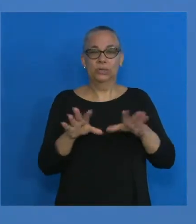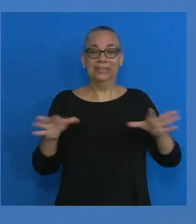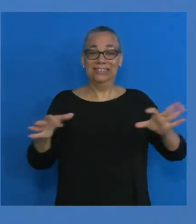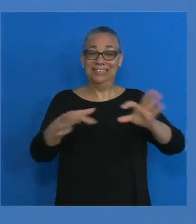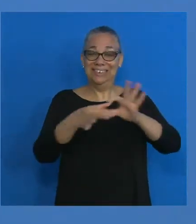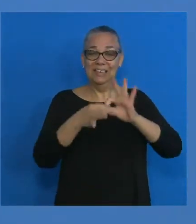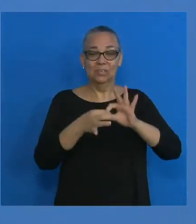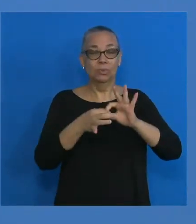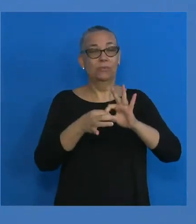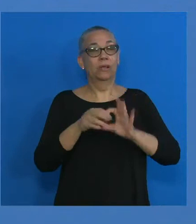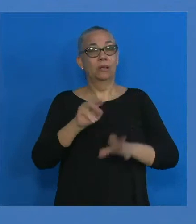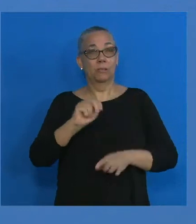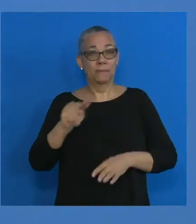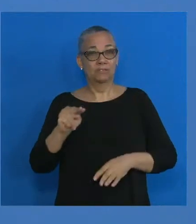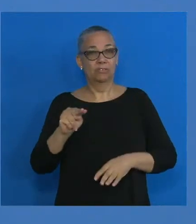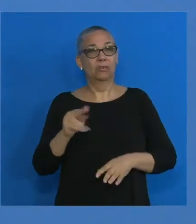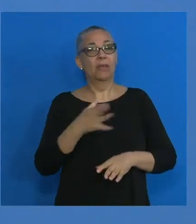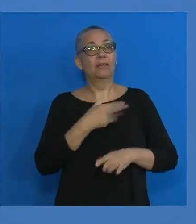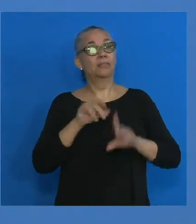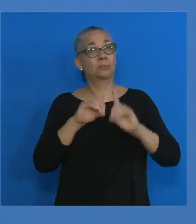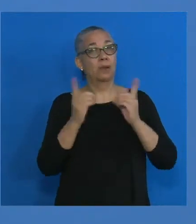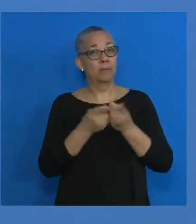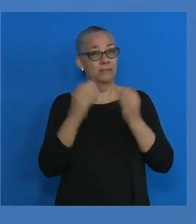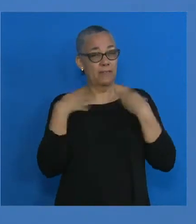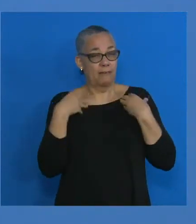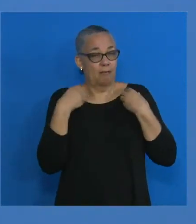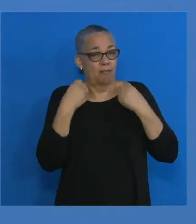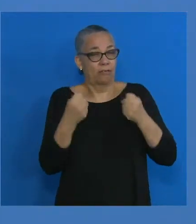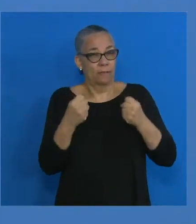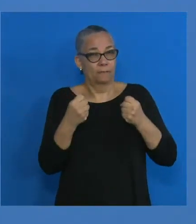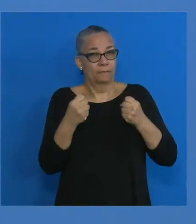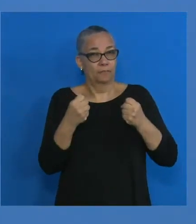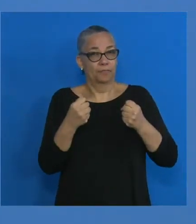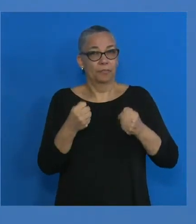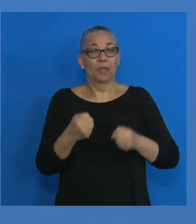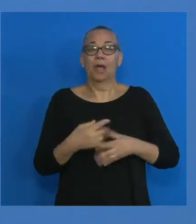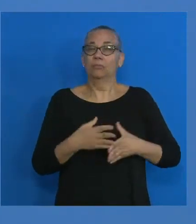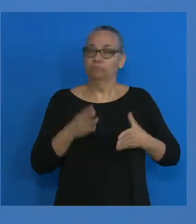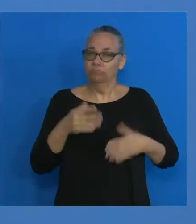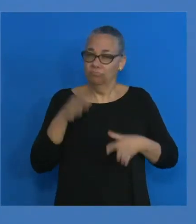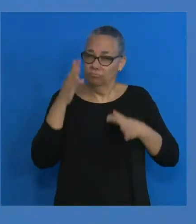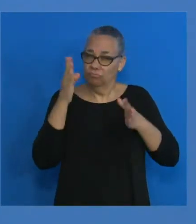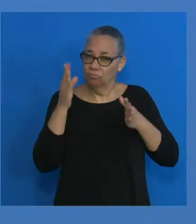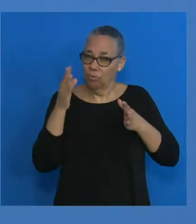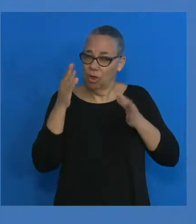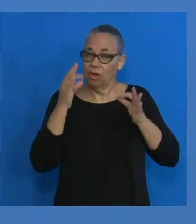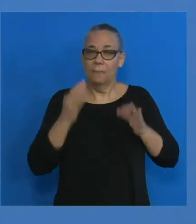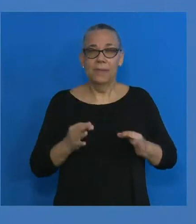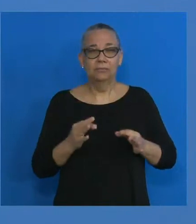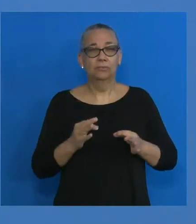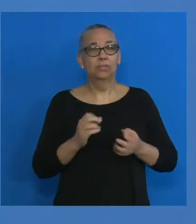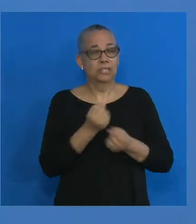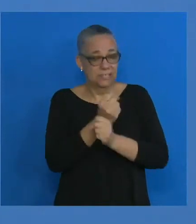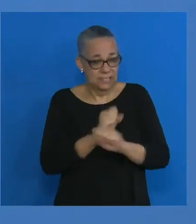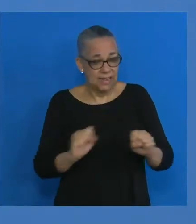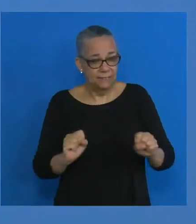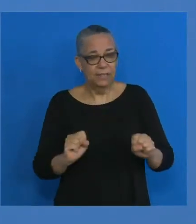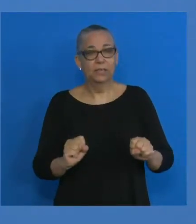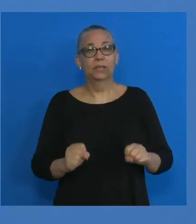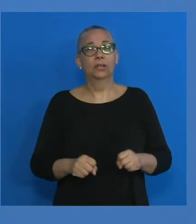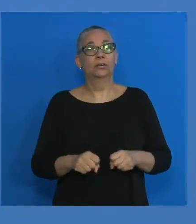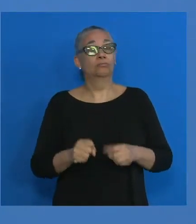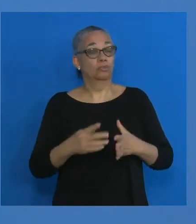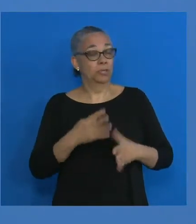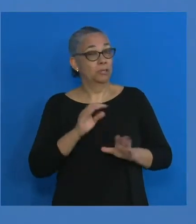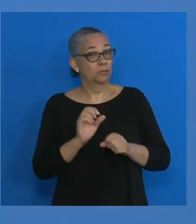Ministry and Department of Health. Our commitment to our school family is to keep safety and health a priority, to be